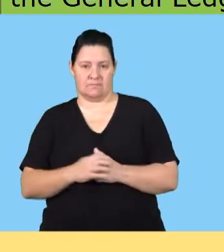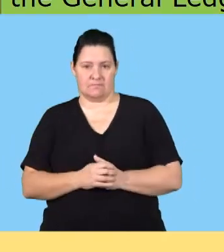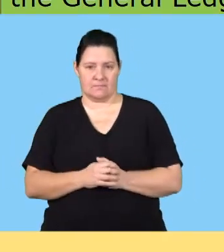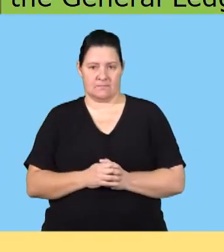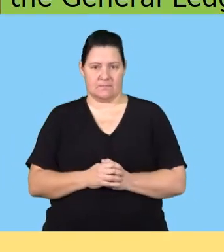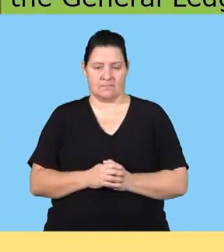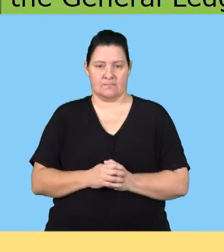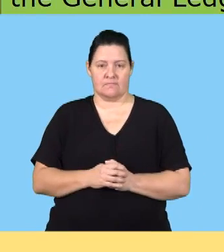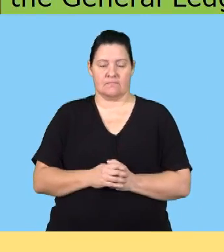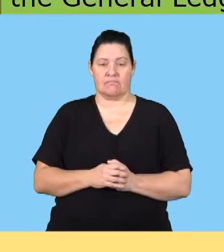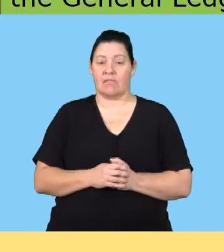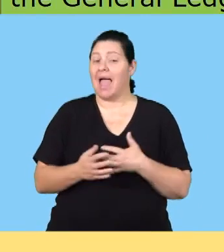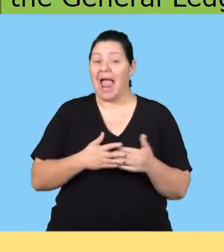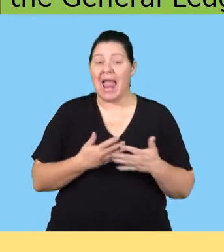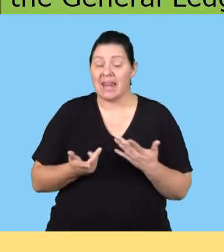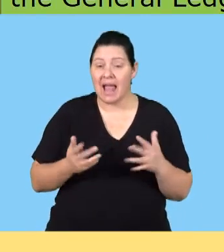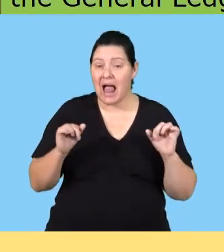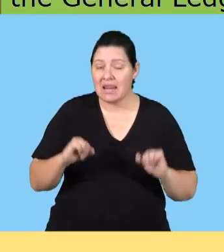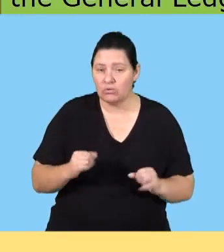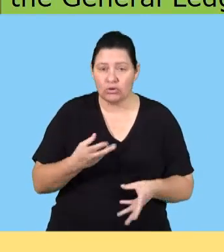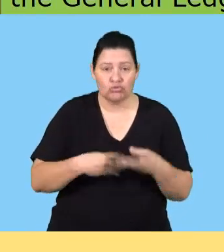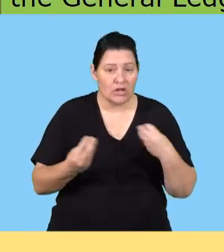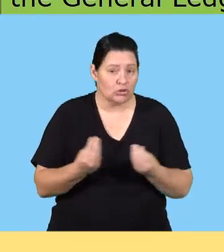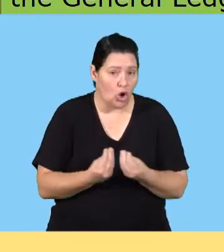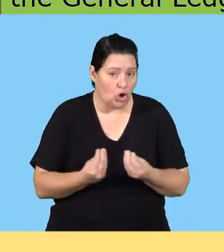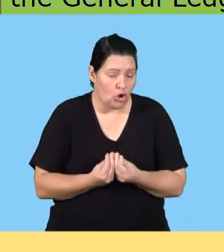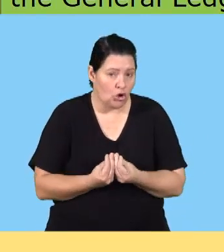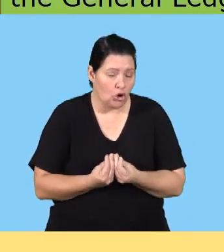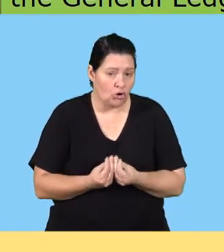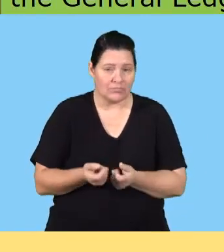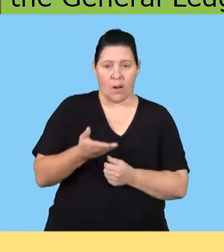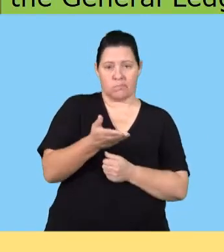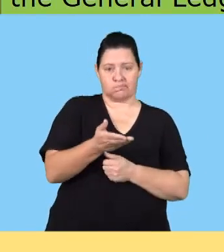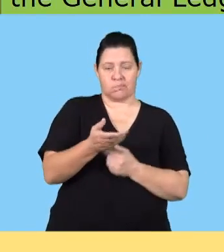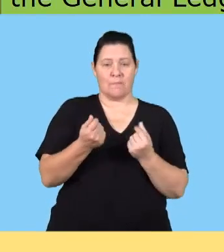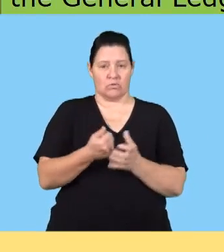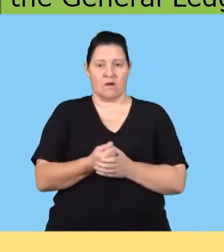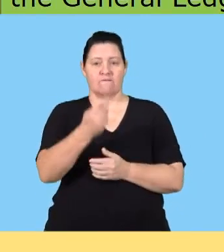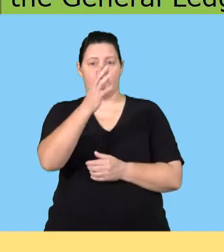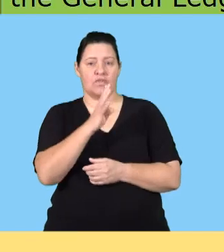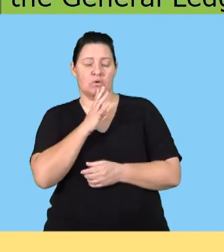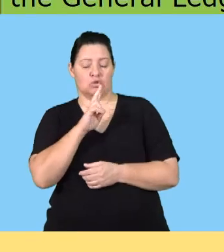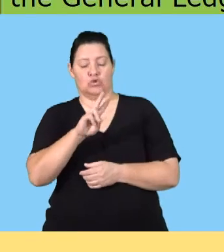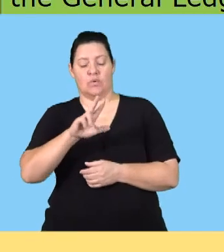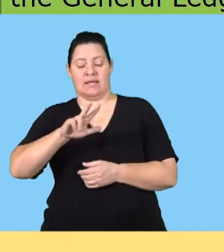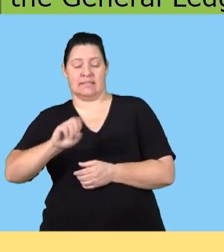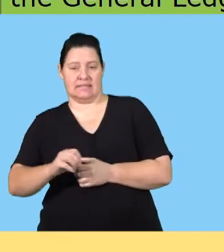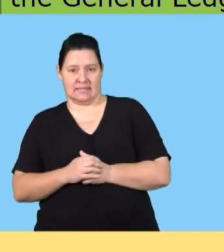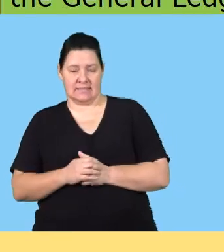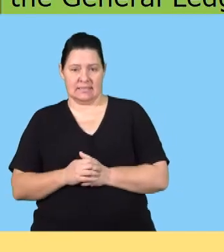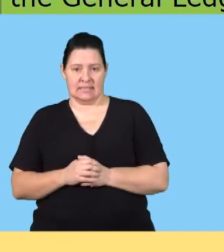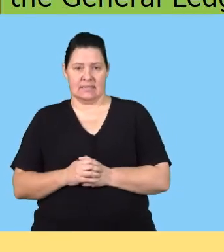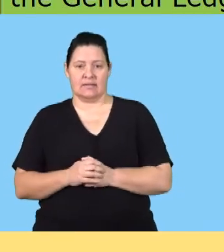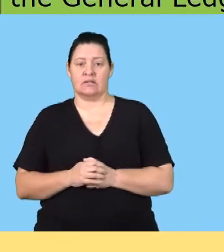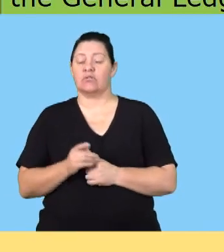105,400. Were there any allowances on trading stock? There is the amount, 4,280. So